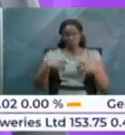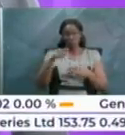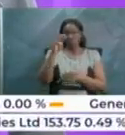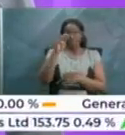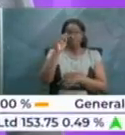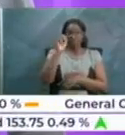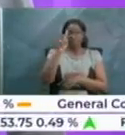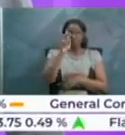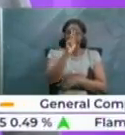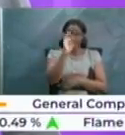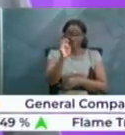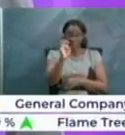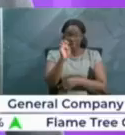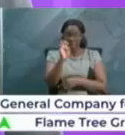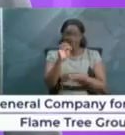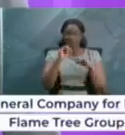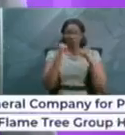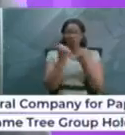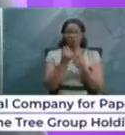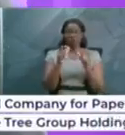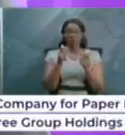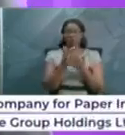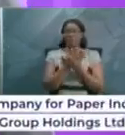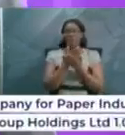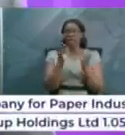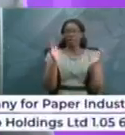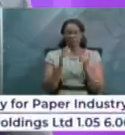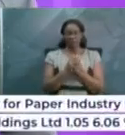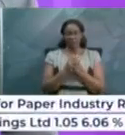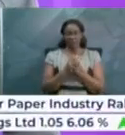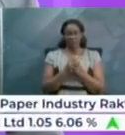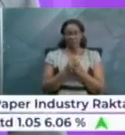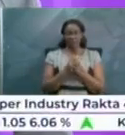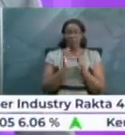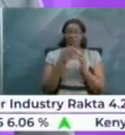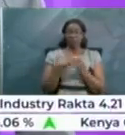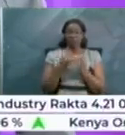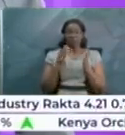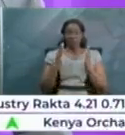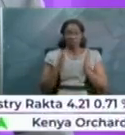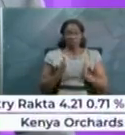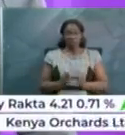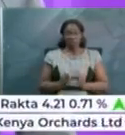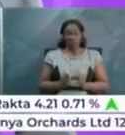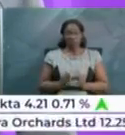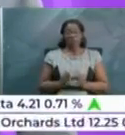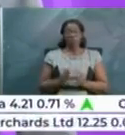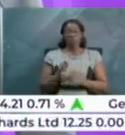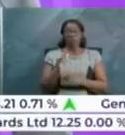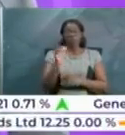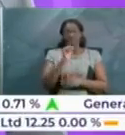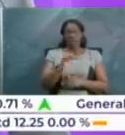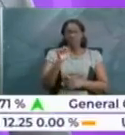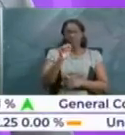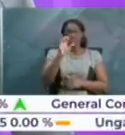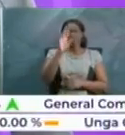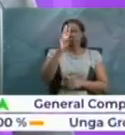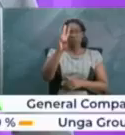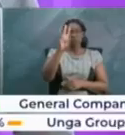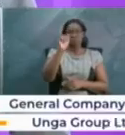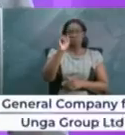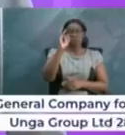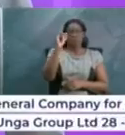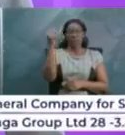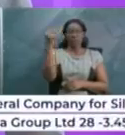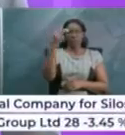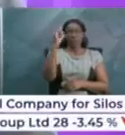TV KE, which is social media on any platform. Yes. Or if you want to make it more personal, at Waihiga K Muturi.